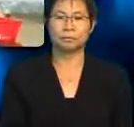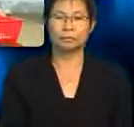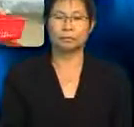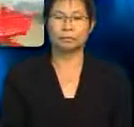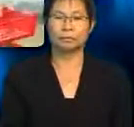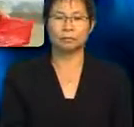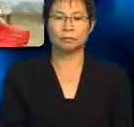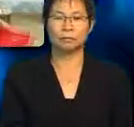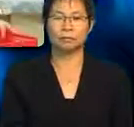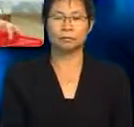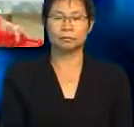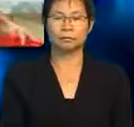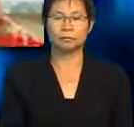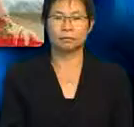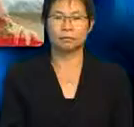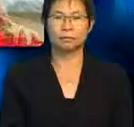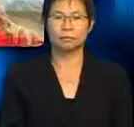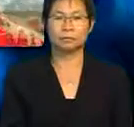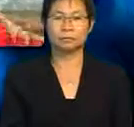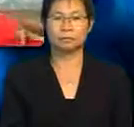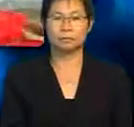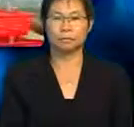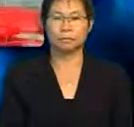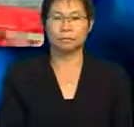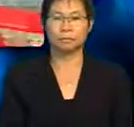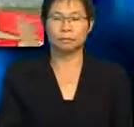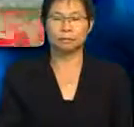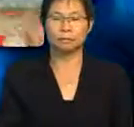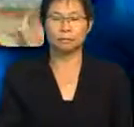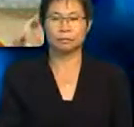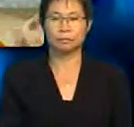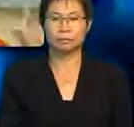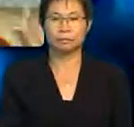Okay, hold on. Just yours. Great.